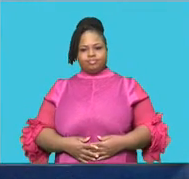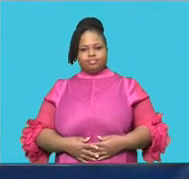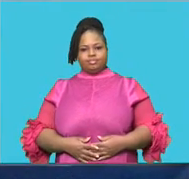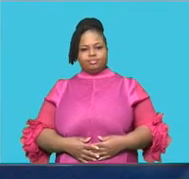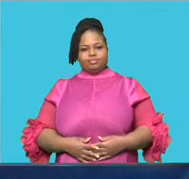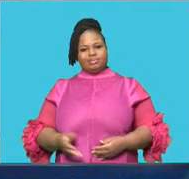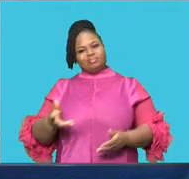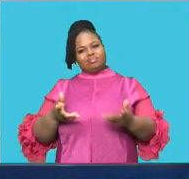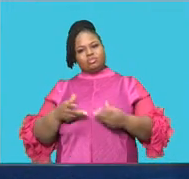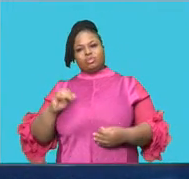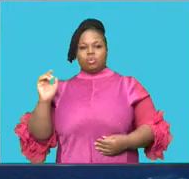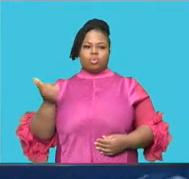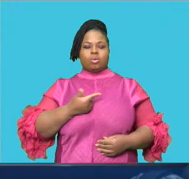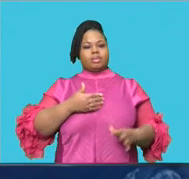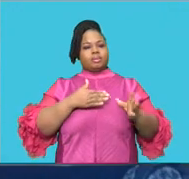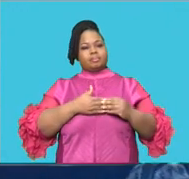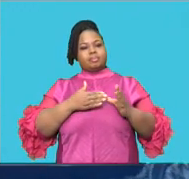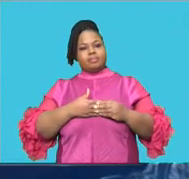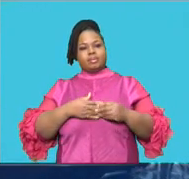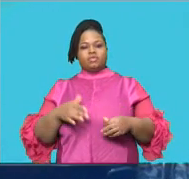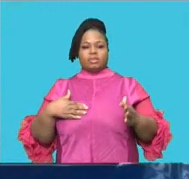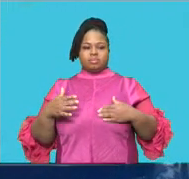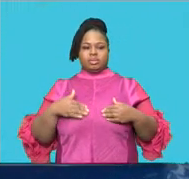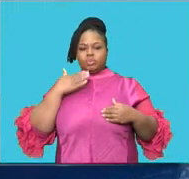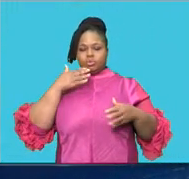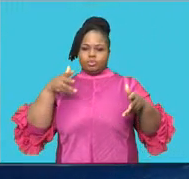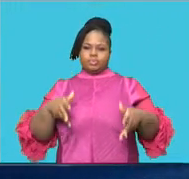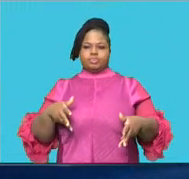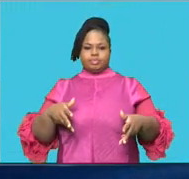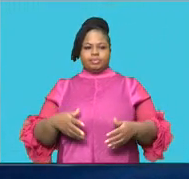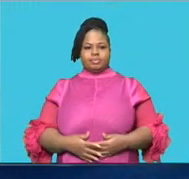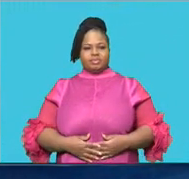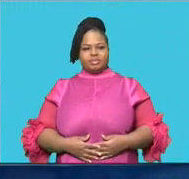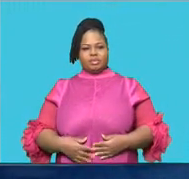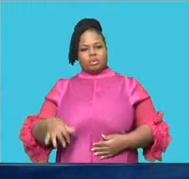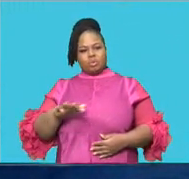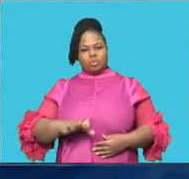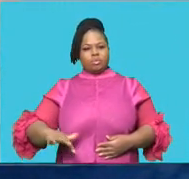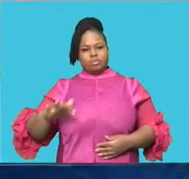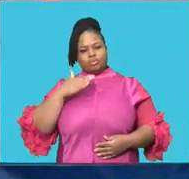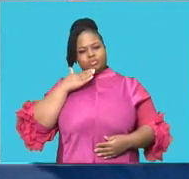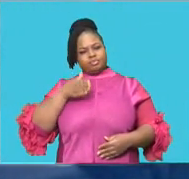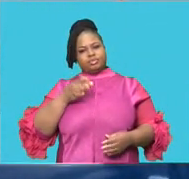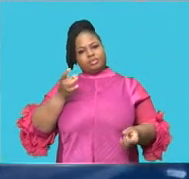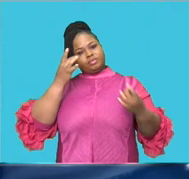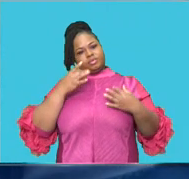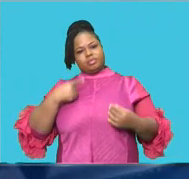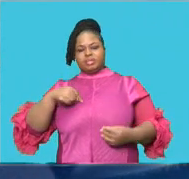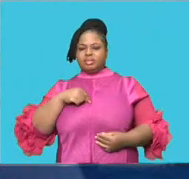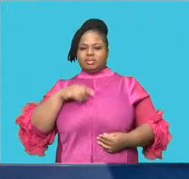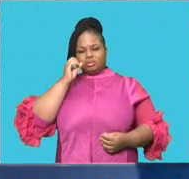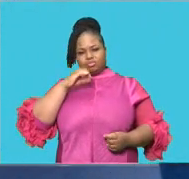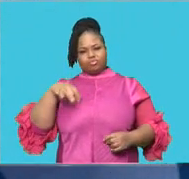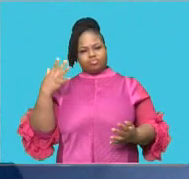We spoke to every single member of the administration here, and every one of them told us